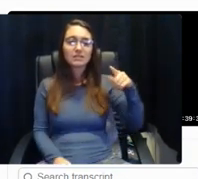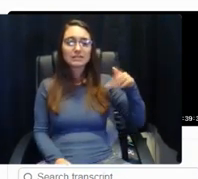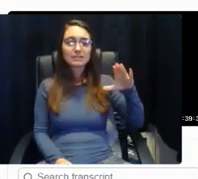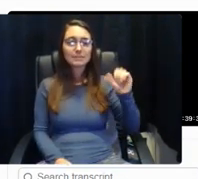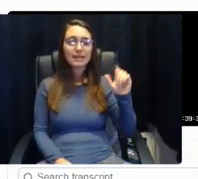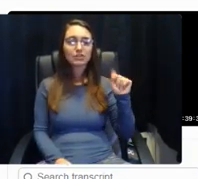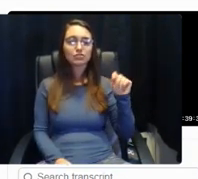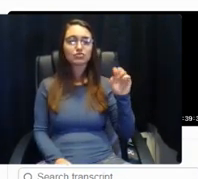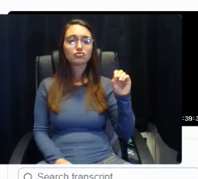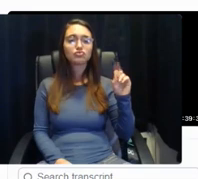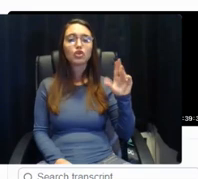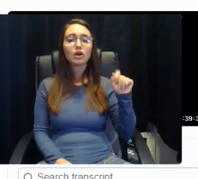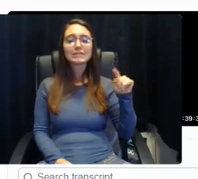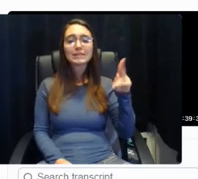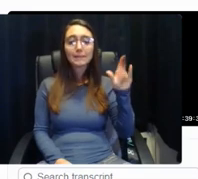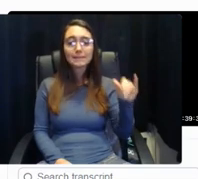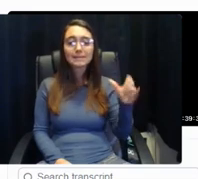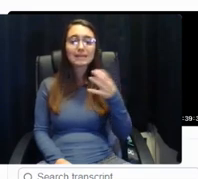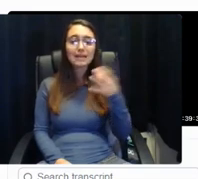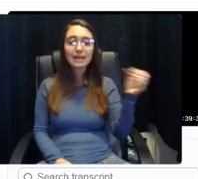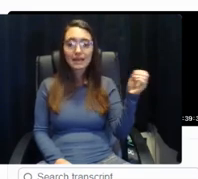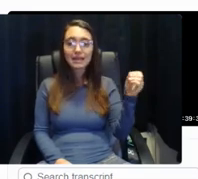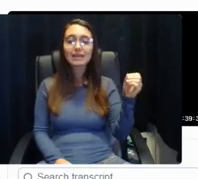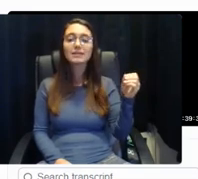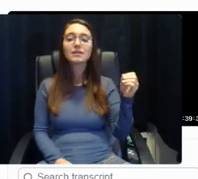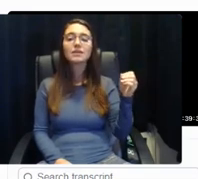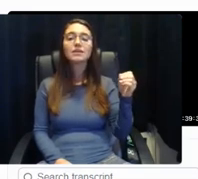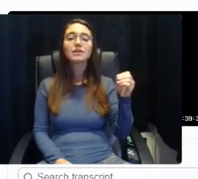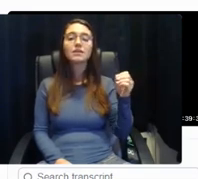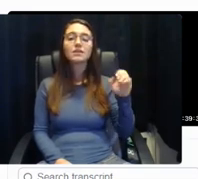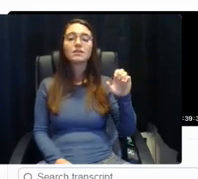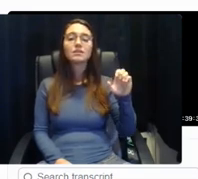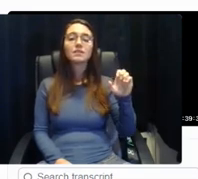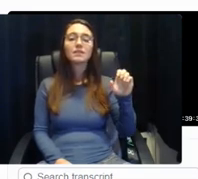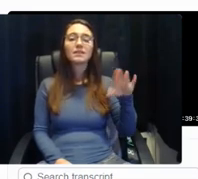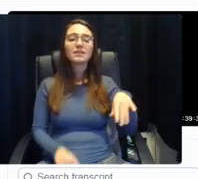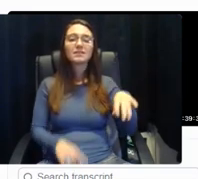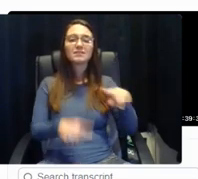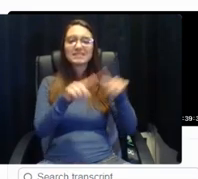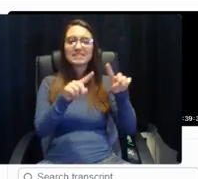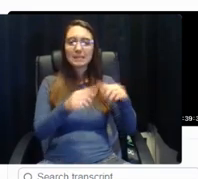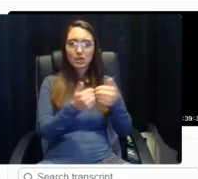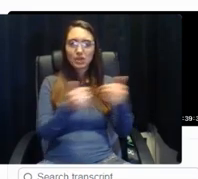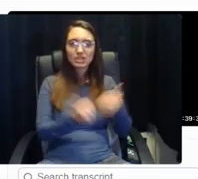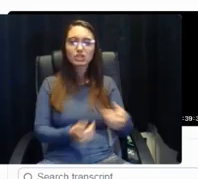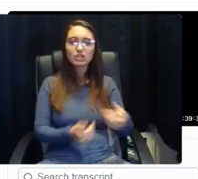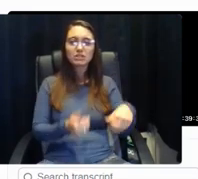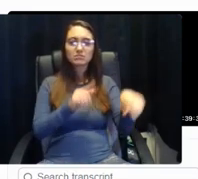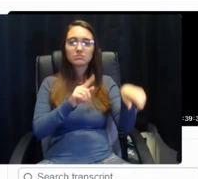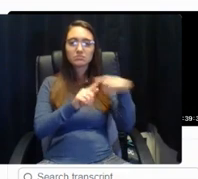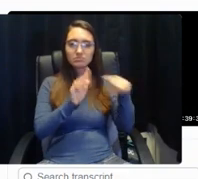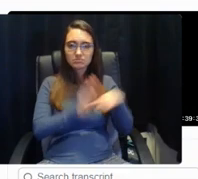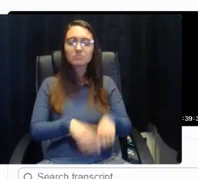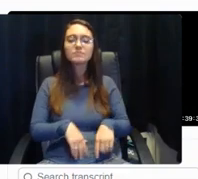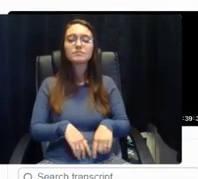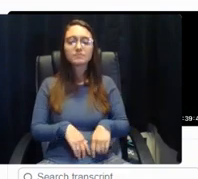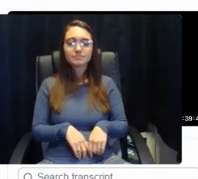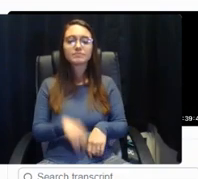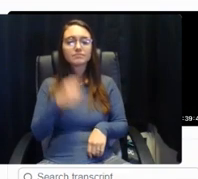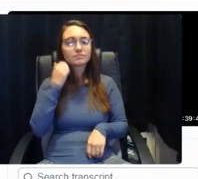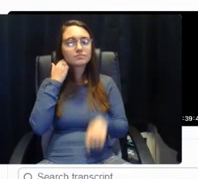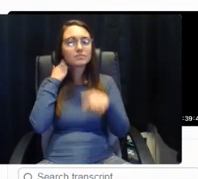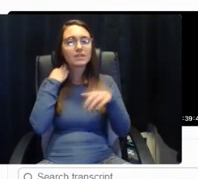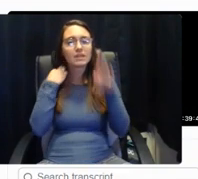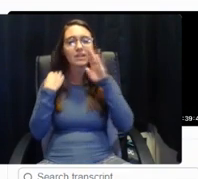and separation science, and that will be covered after we finish this. And this